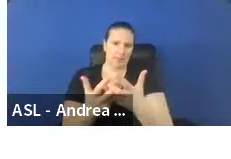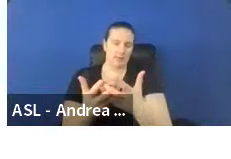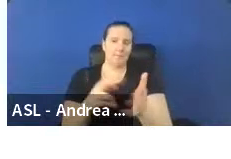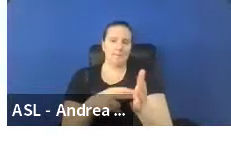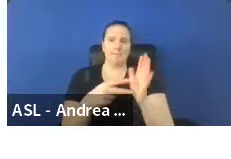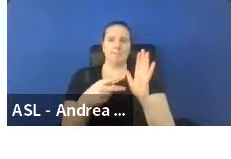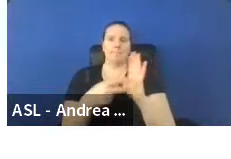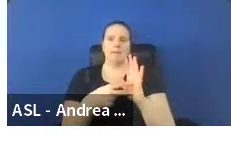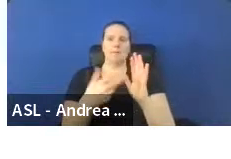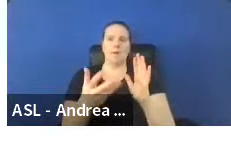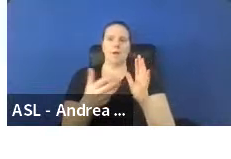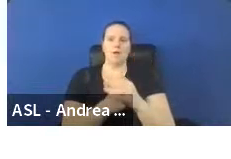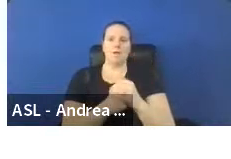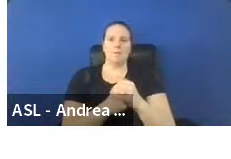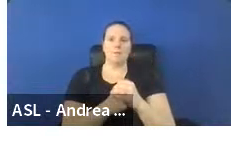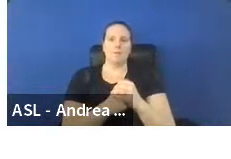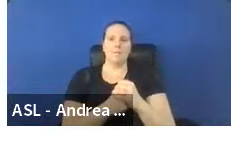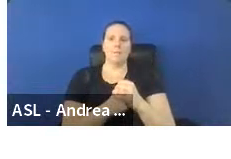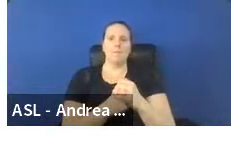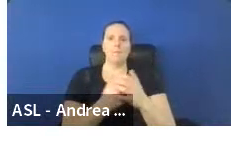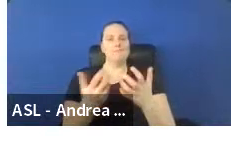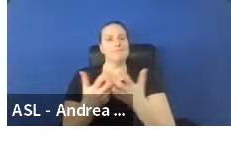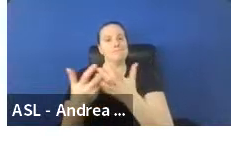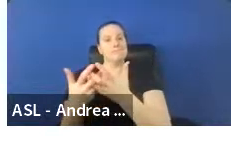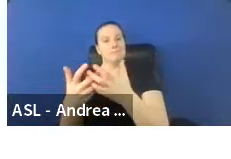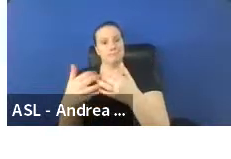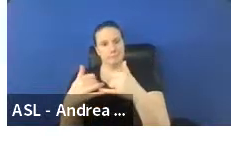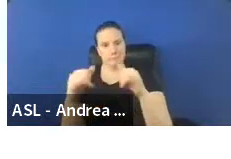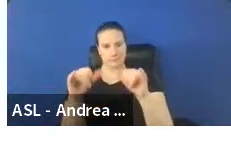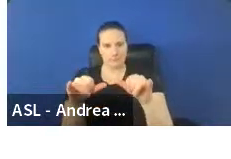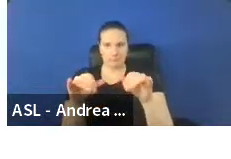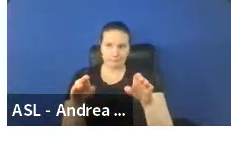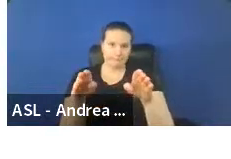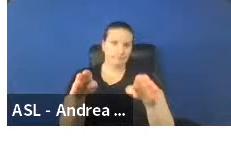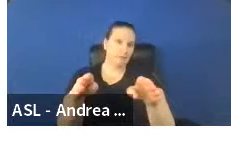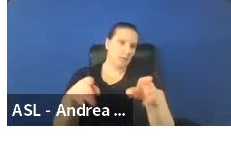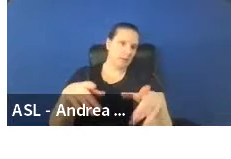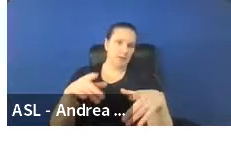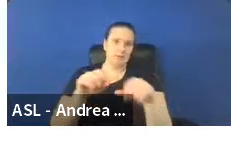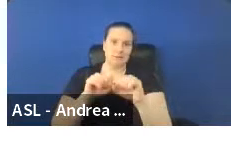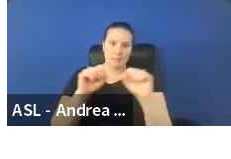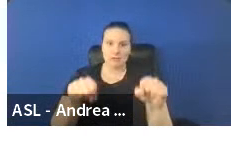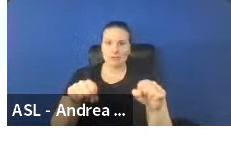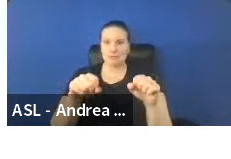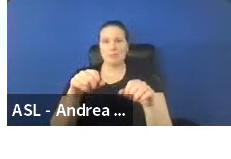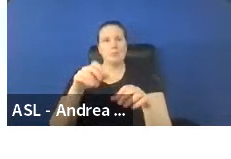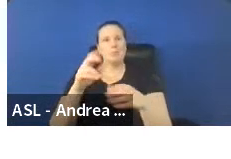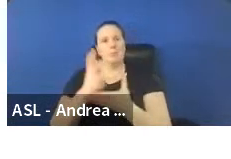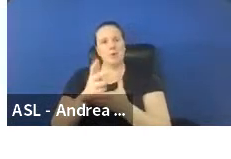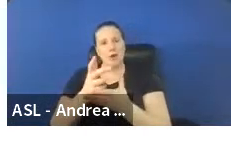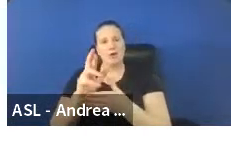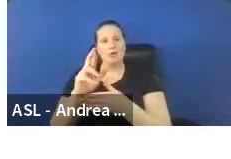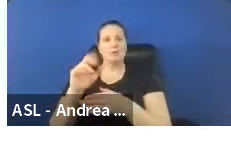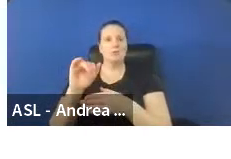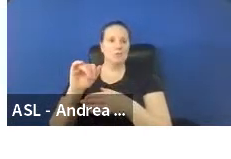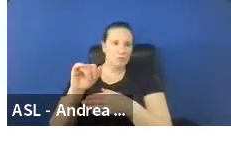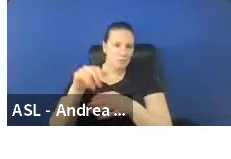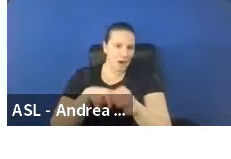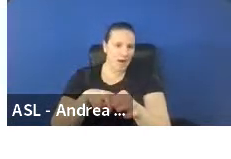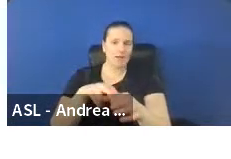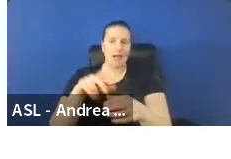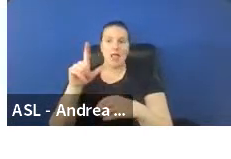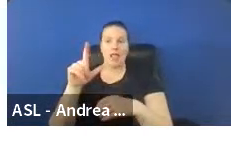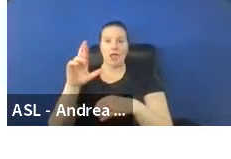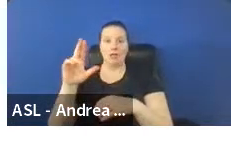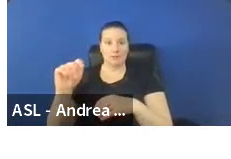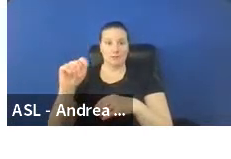meaning it travels along the same alignment, it has the same stations, it has similar park and rides, LRT options tend to have